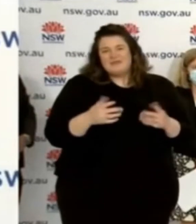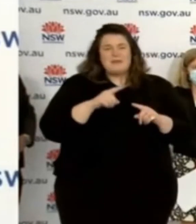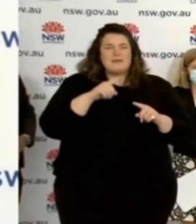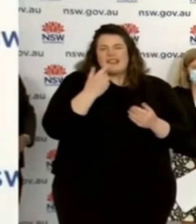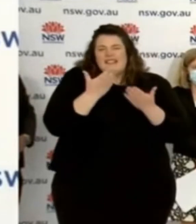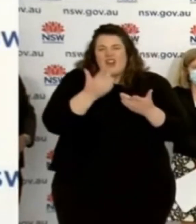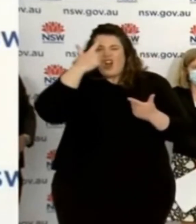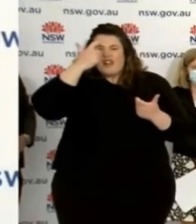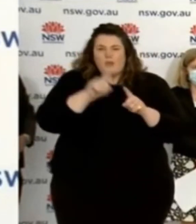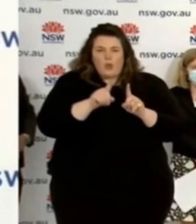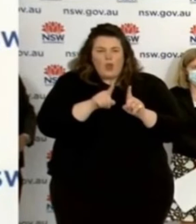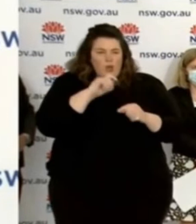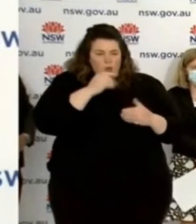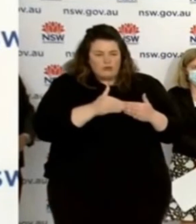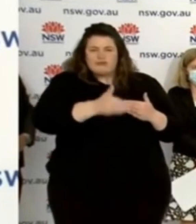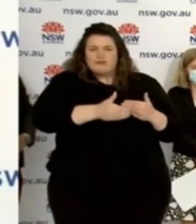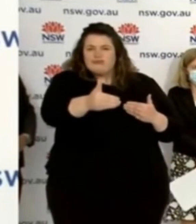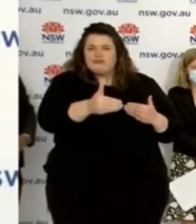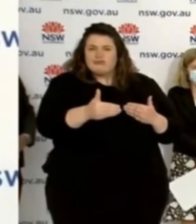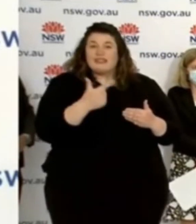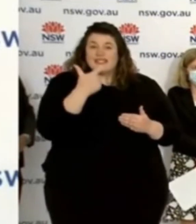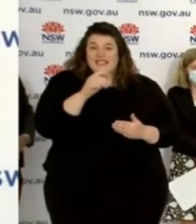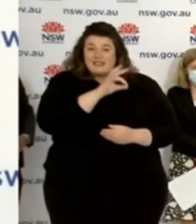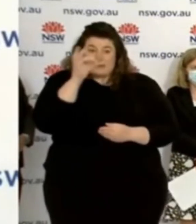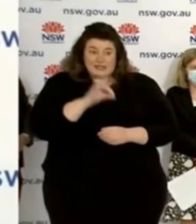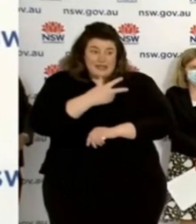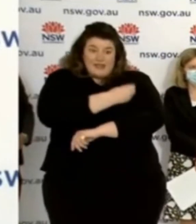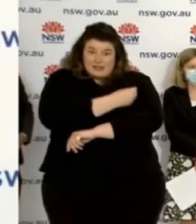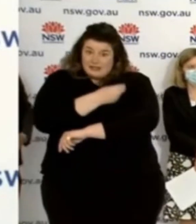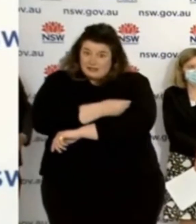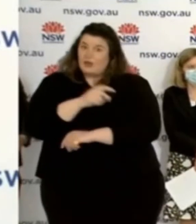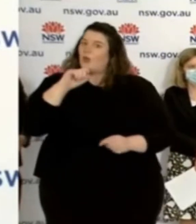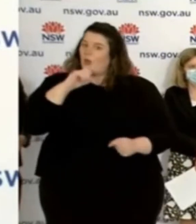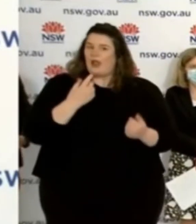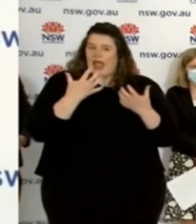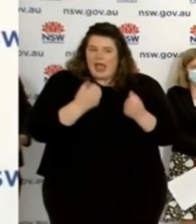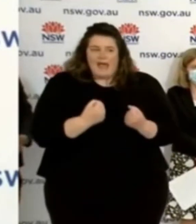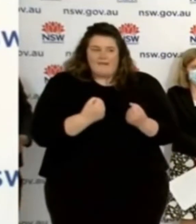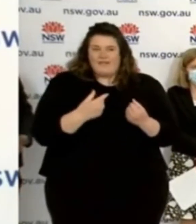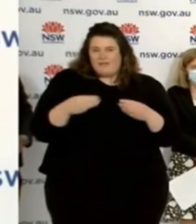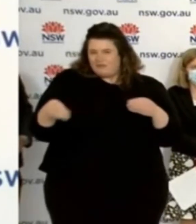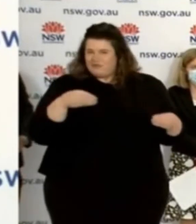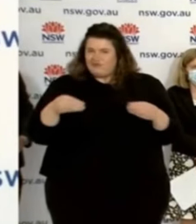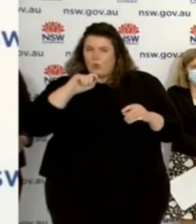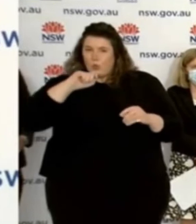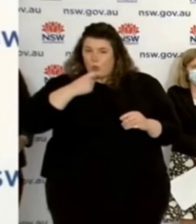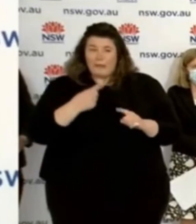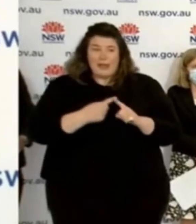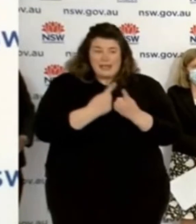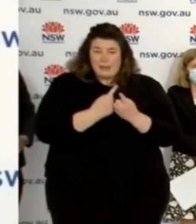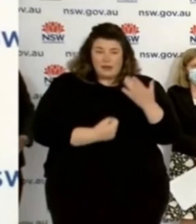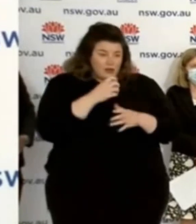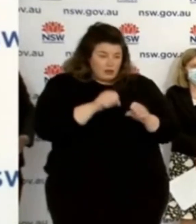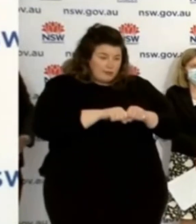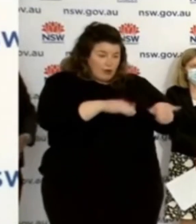at 70% double dose will have freedoms, but at any point if there's an outbreak or a surge or an unexpected thing that